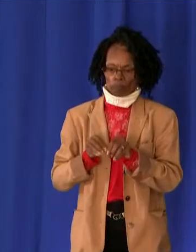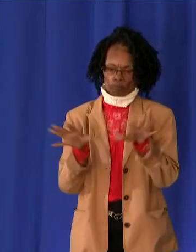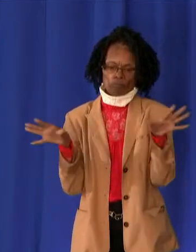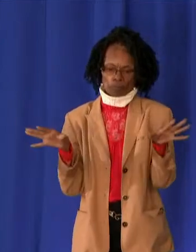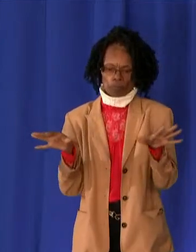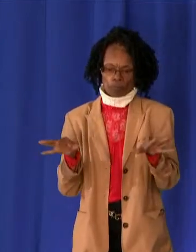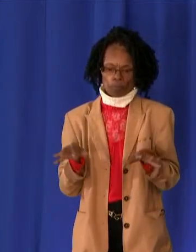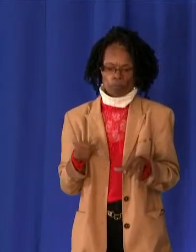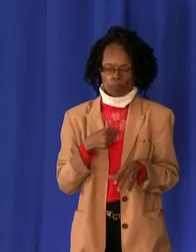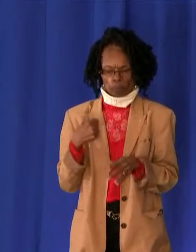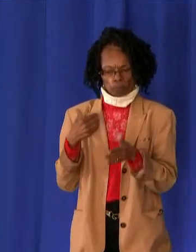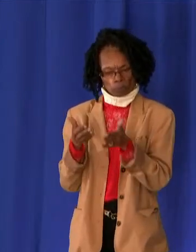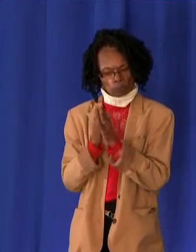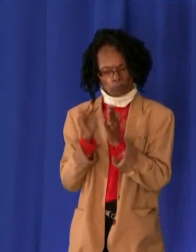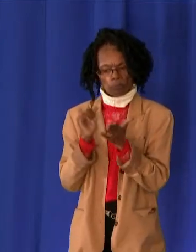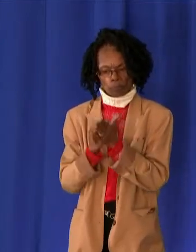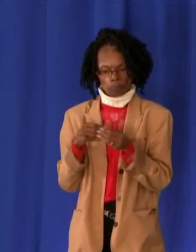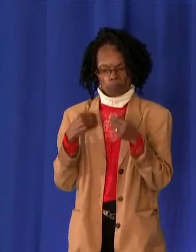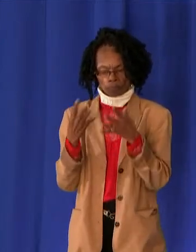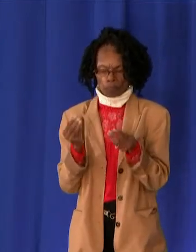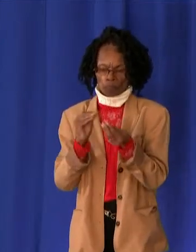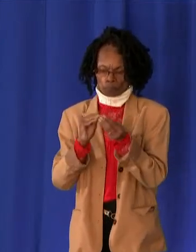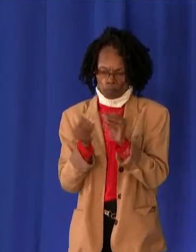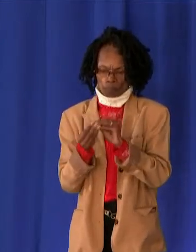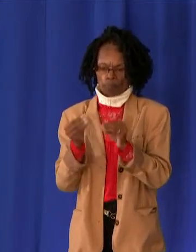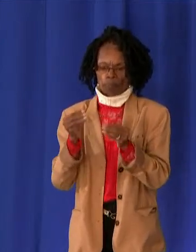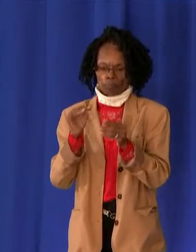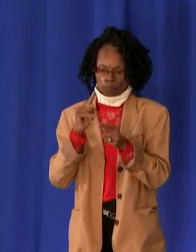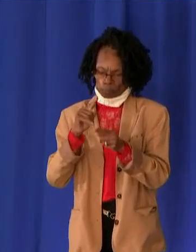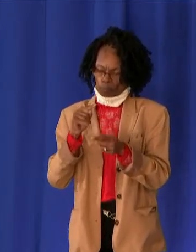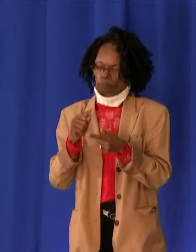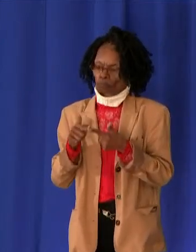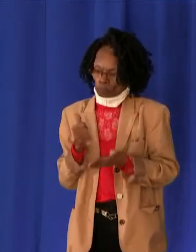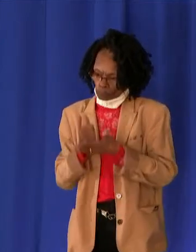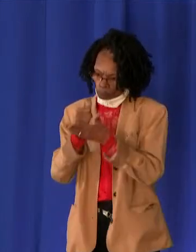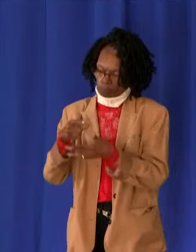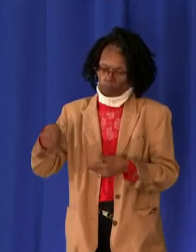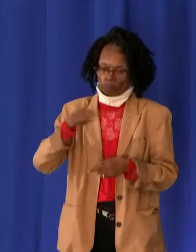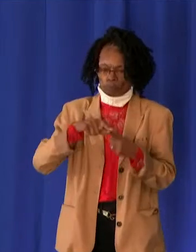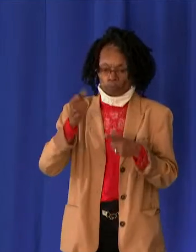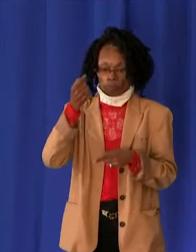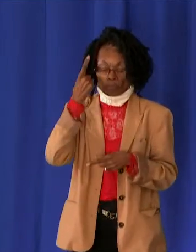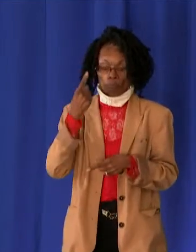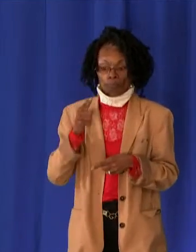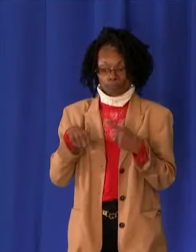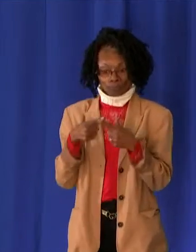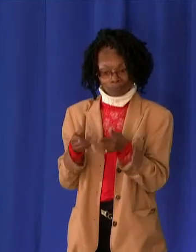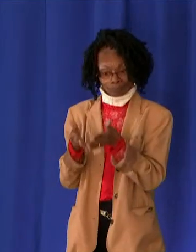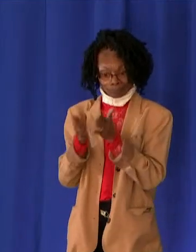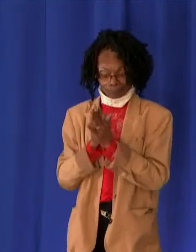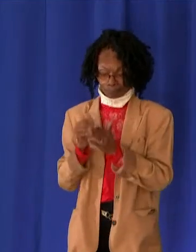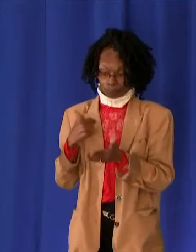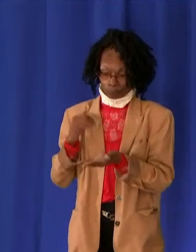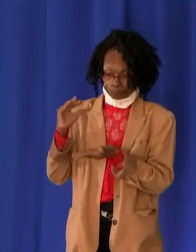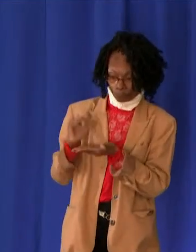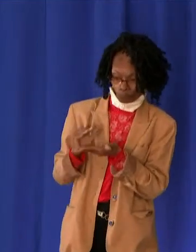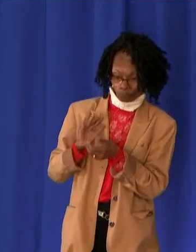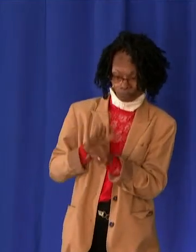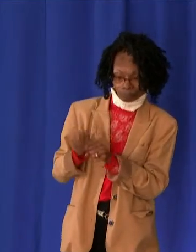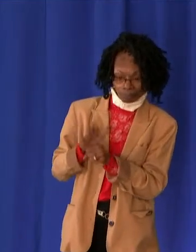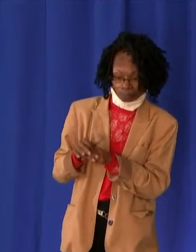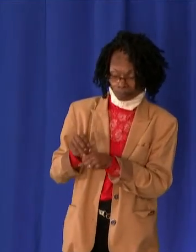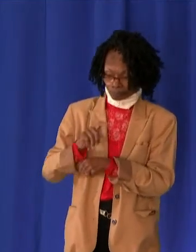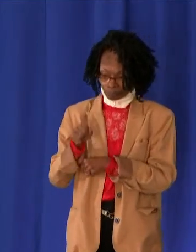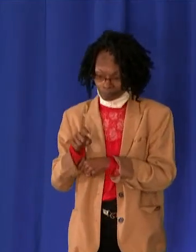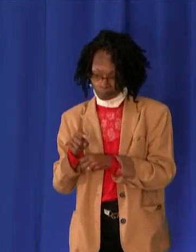you good metrics to help you understand that. So when you ask Sam, are we low enough? Are we where we need to